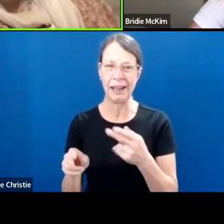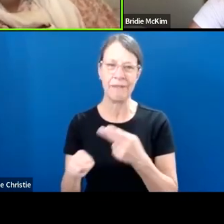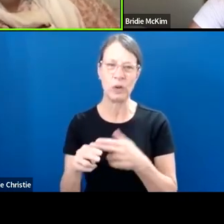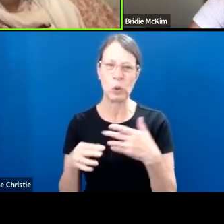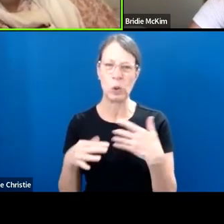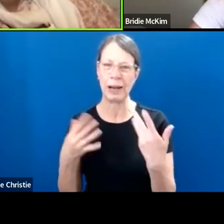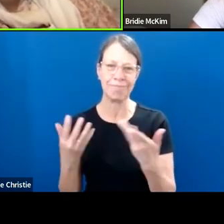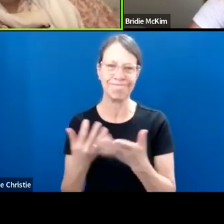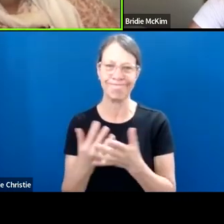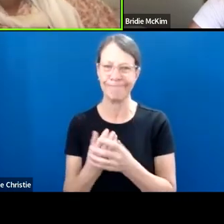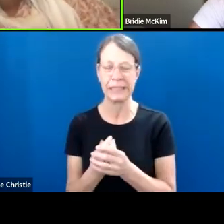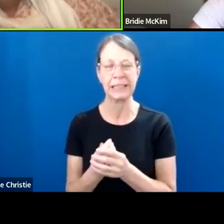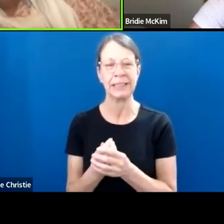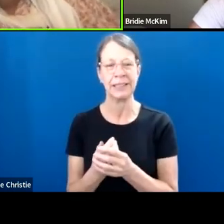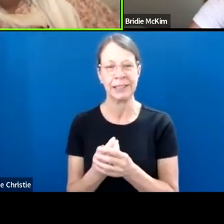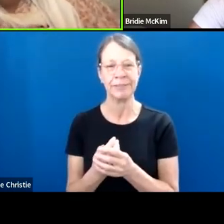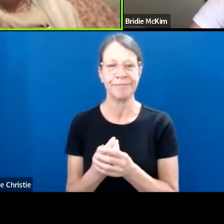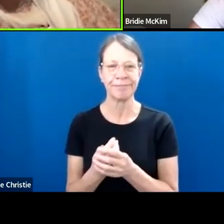spend